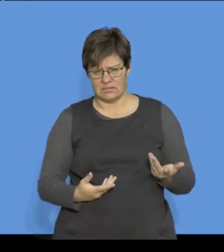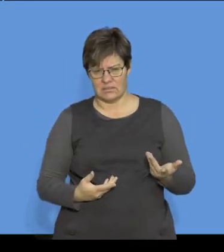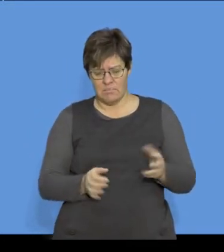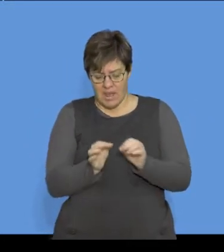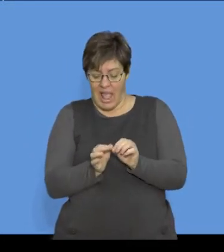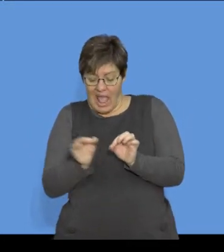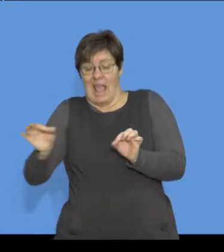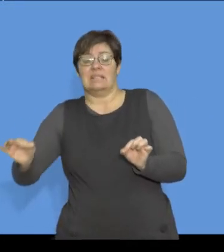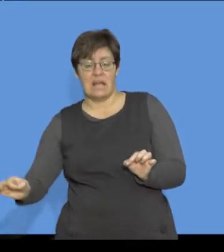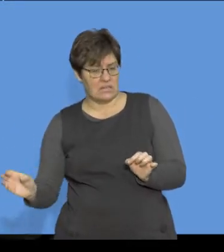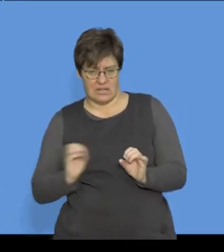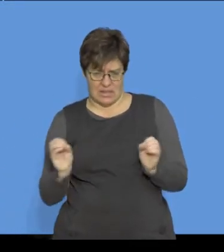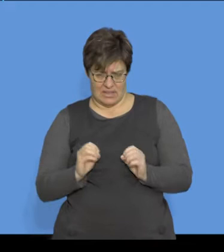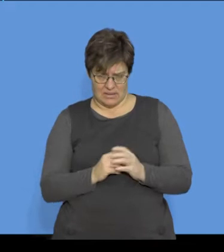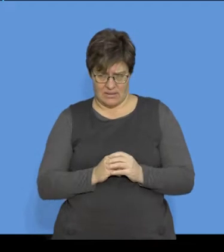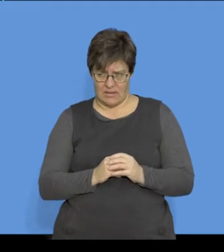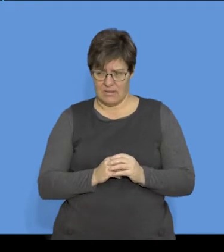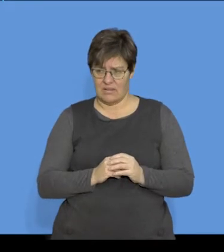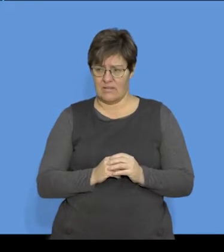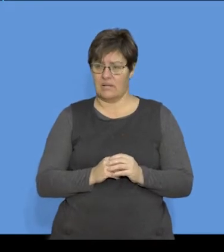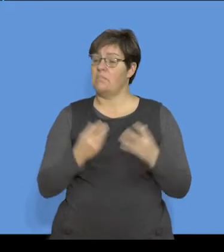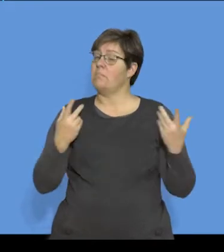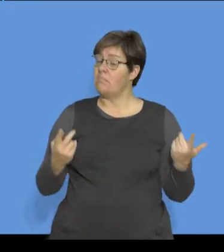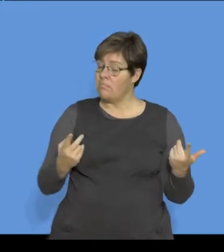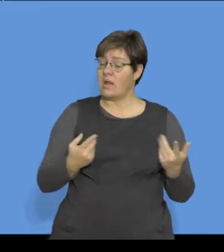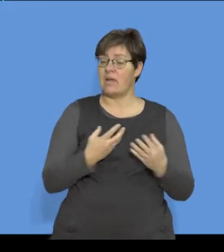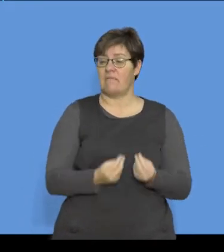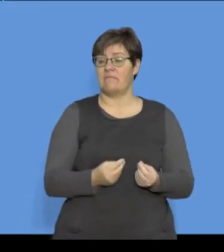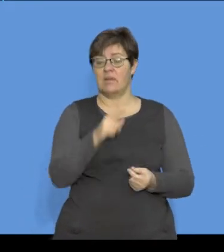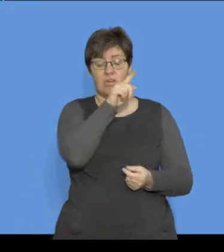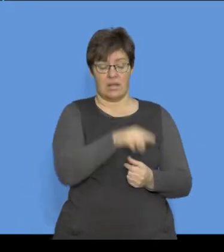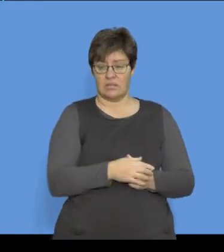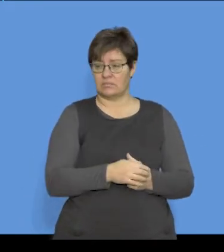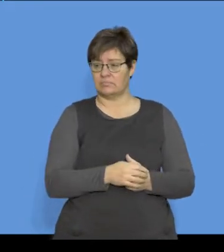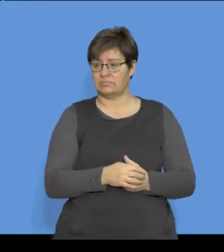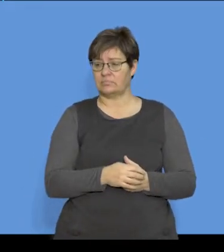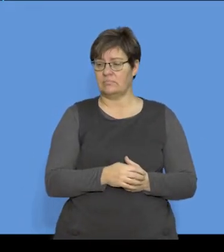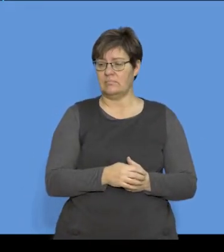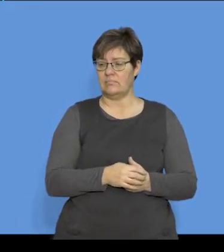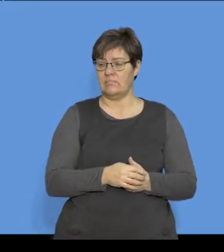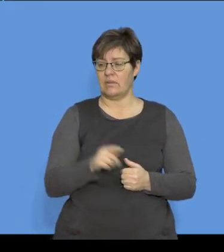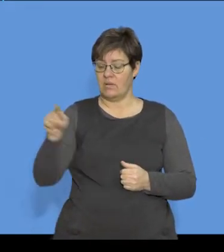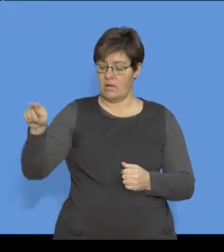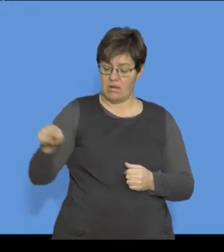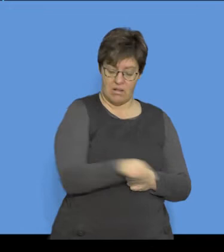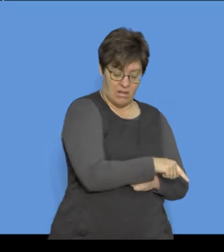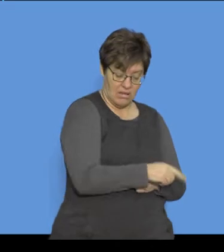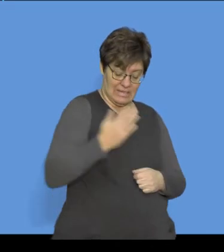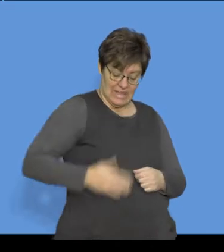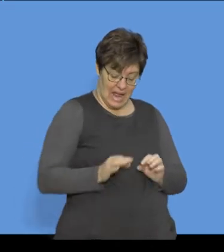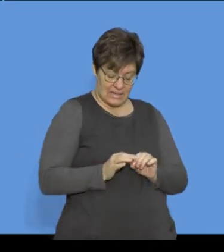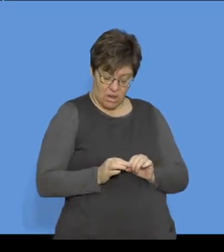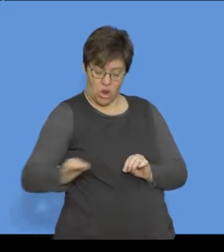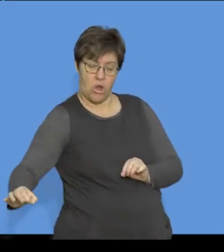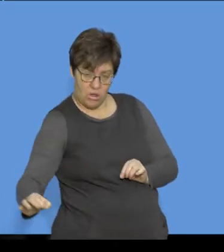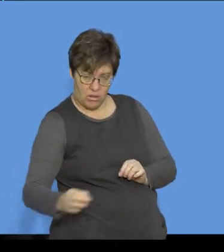the triangle. But if I take a triangle and then extend one of its sides, then I can